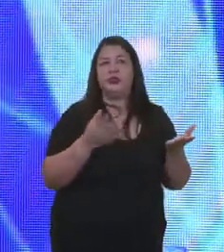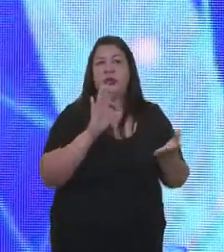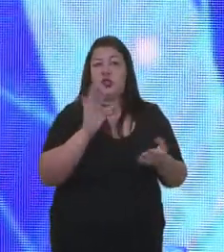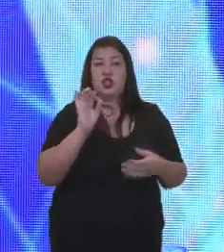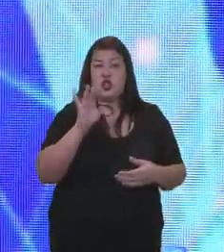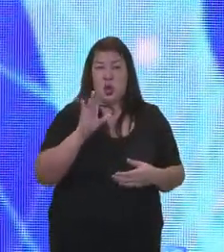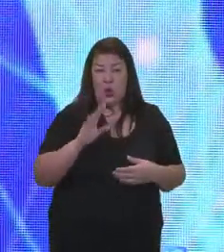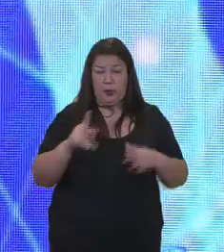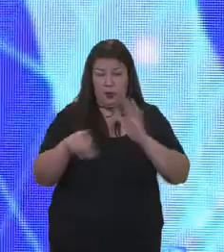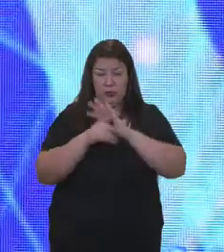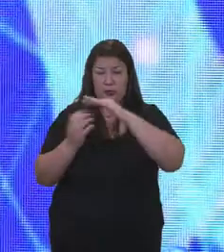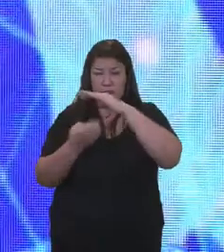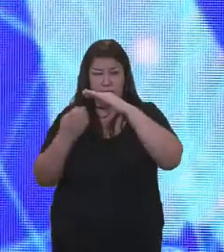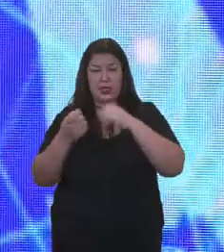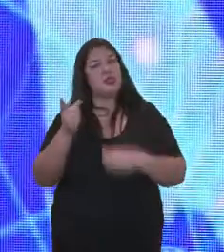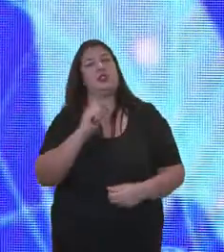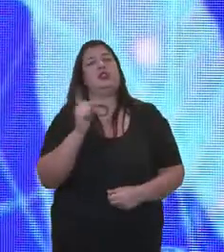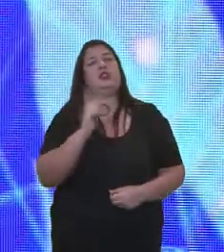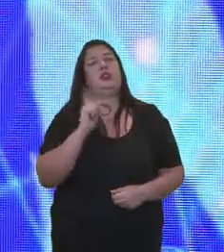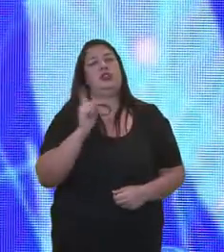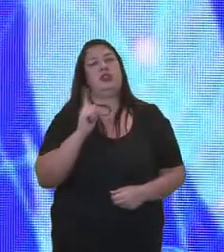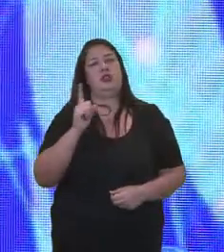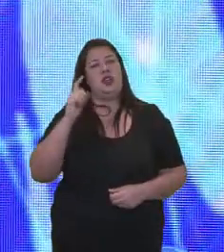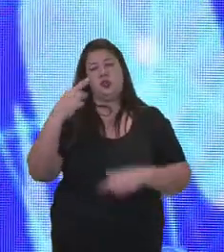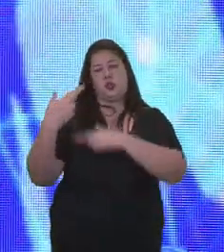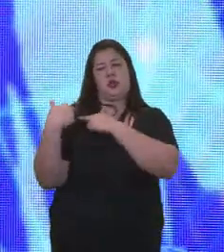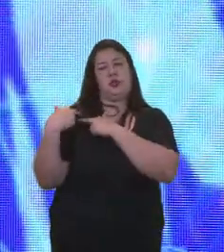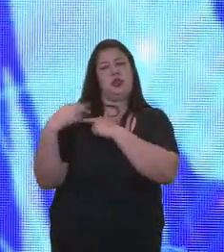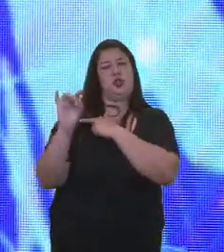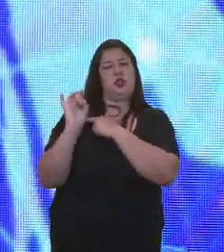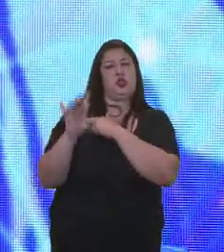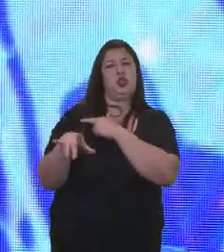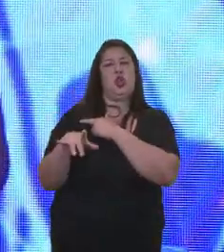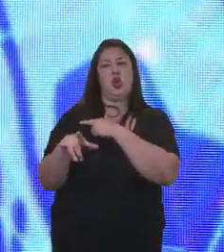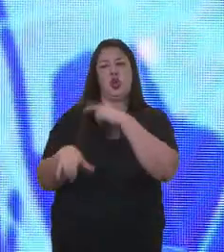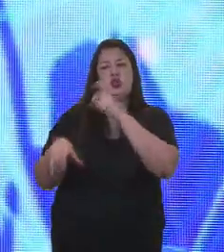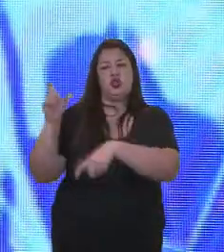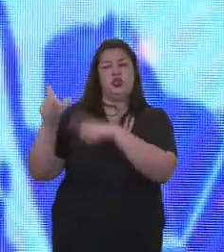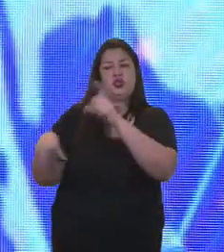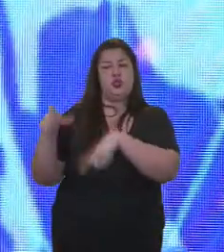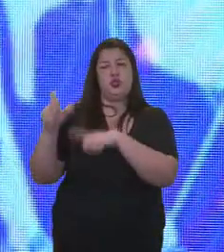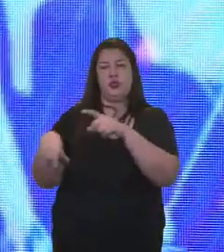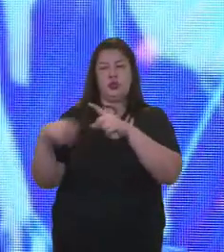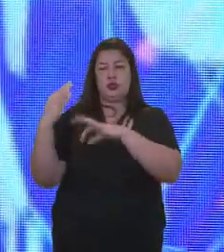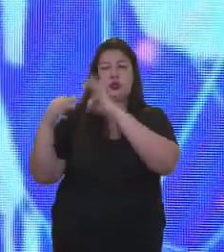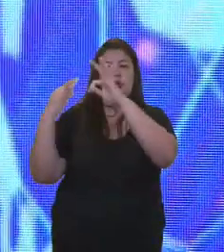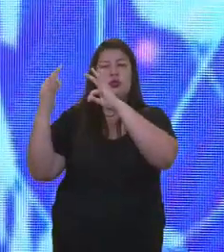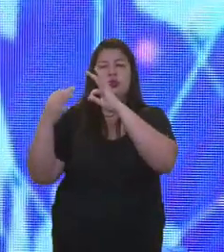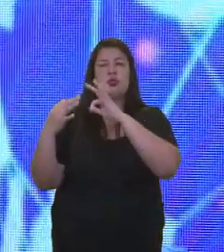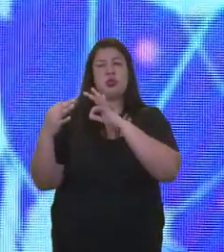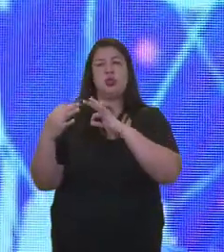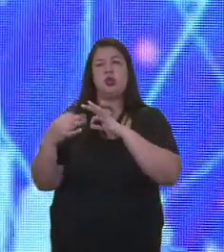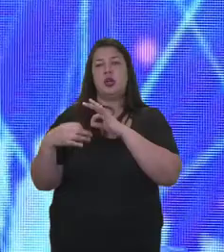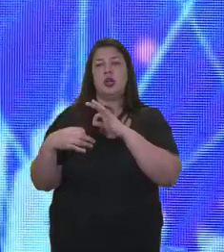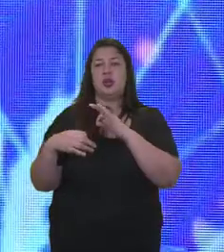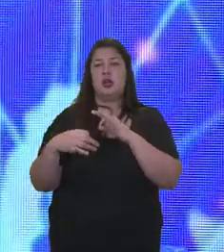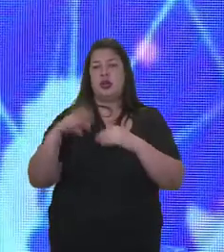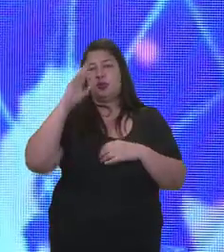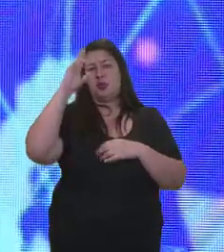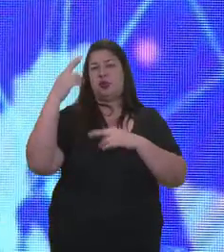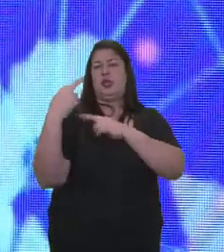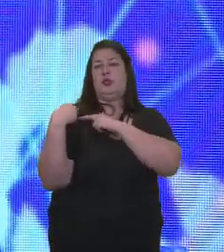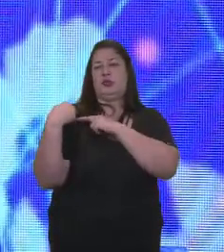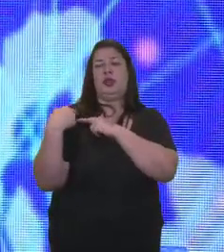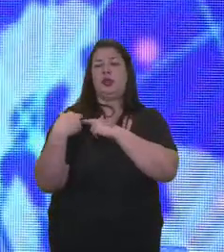And it's not only responsibility of the corporations to eradicate poverty. It's not the responsibility of individuals when they offer